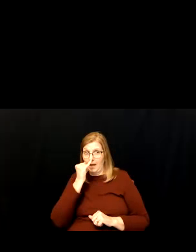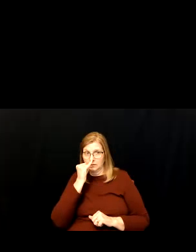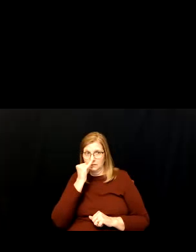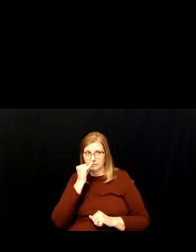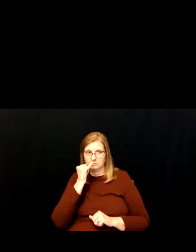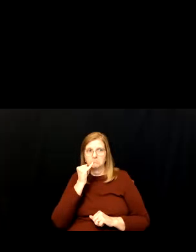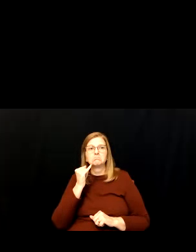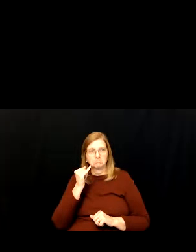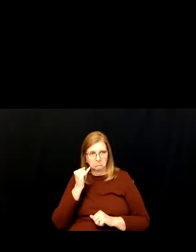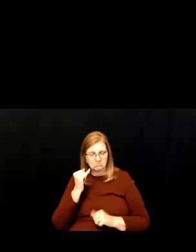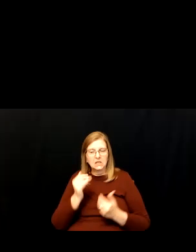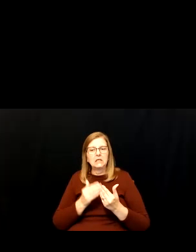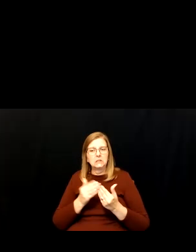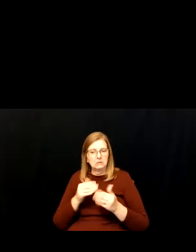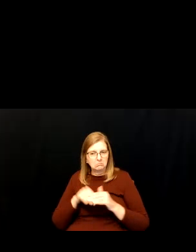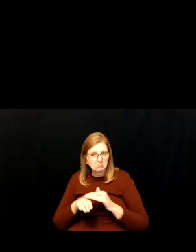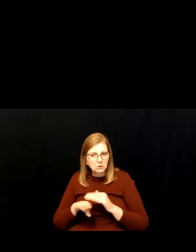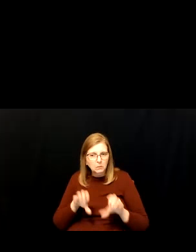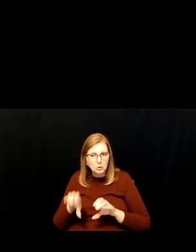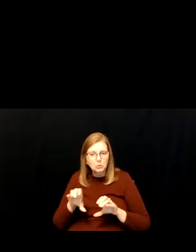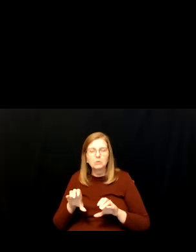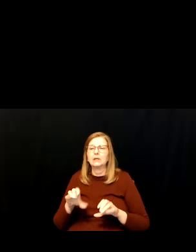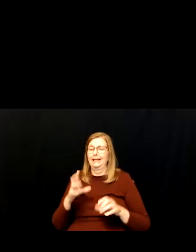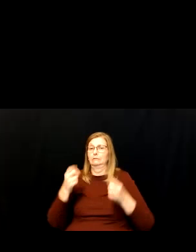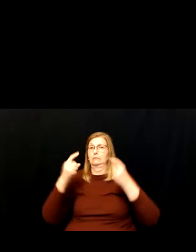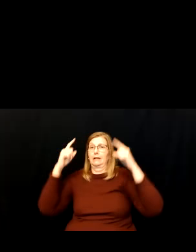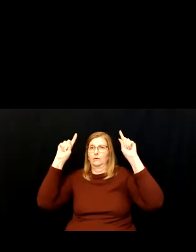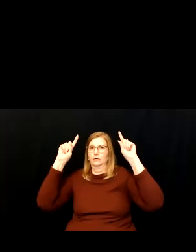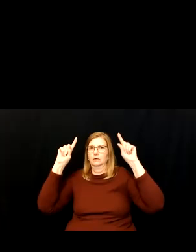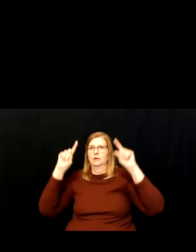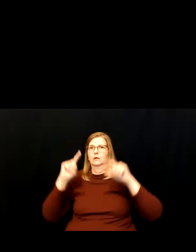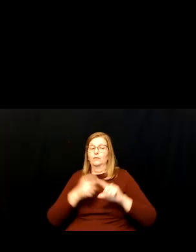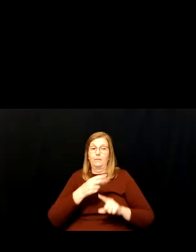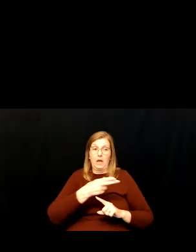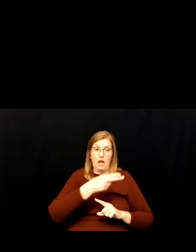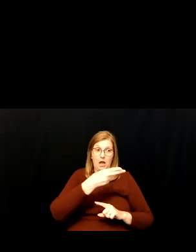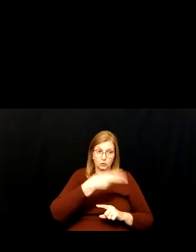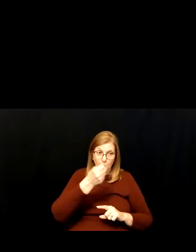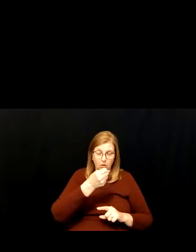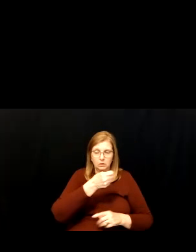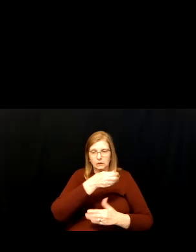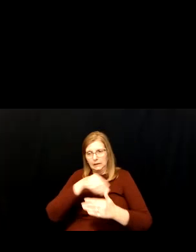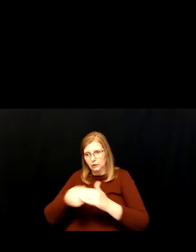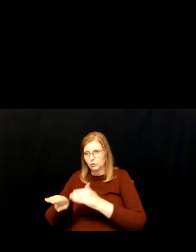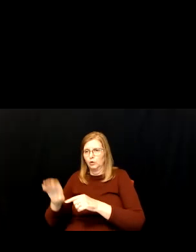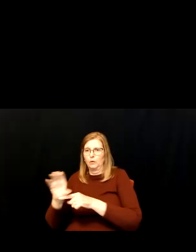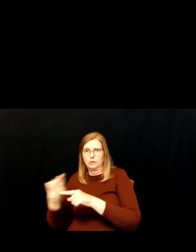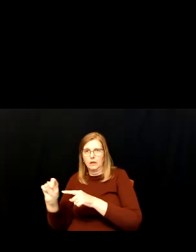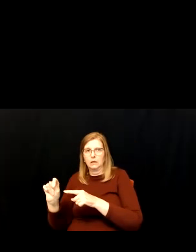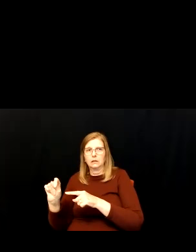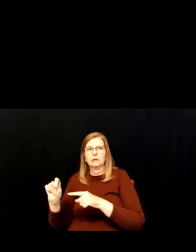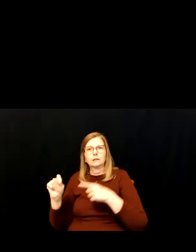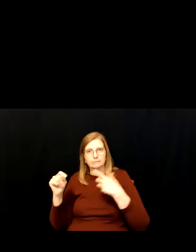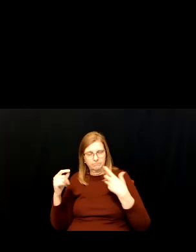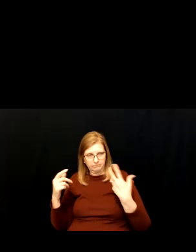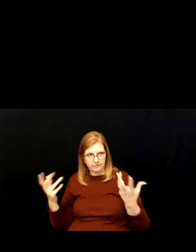he was successful at career tech. So again, he transitioned from the high school into career tech. And of course, you know, think back with the